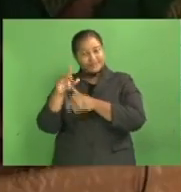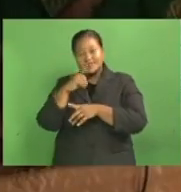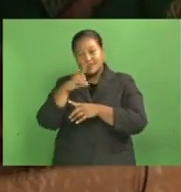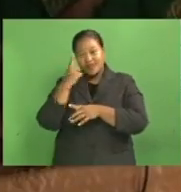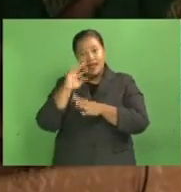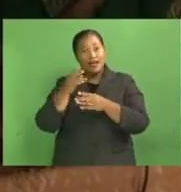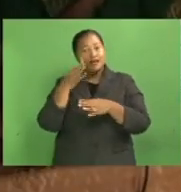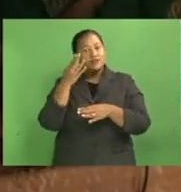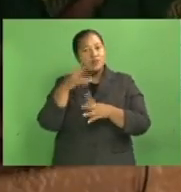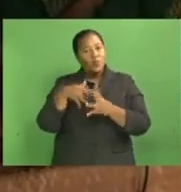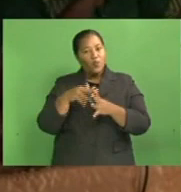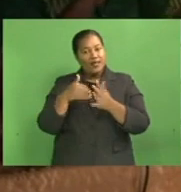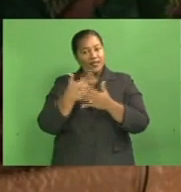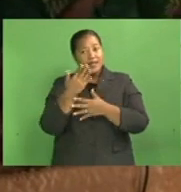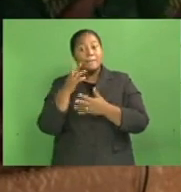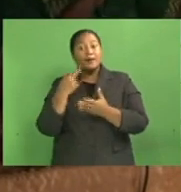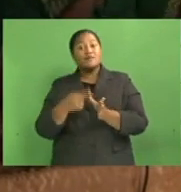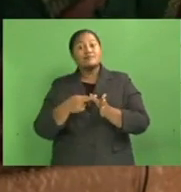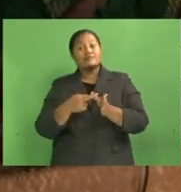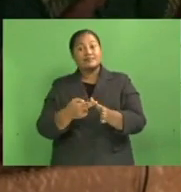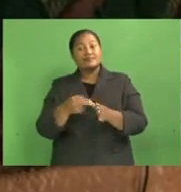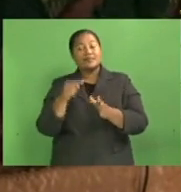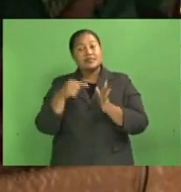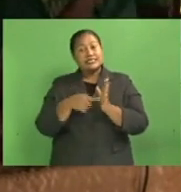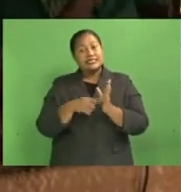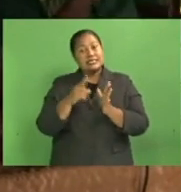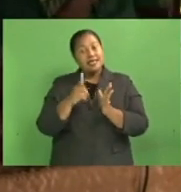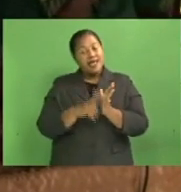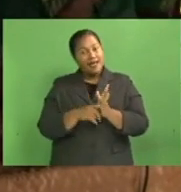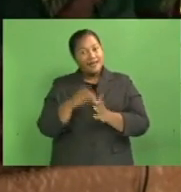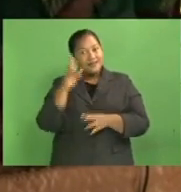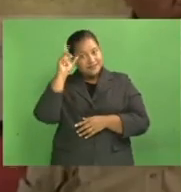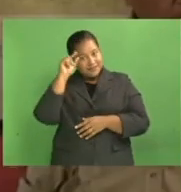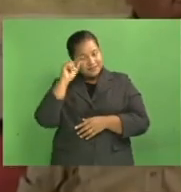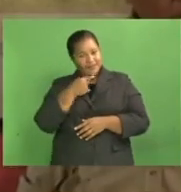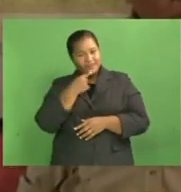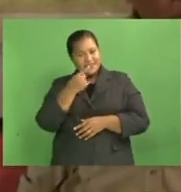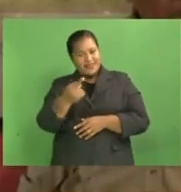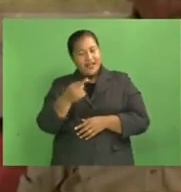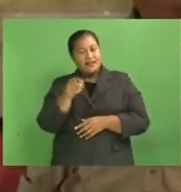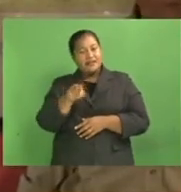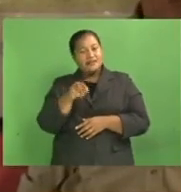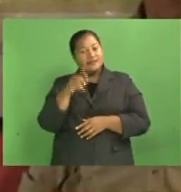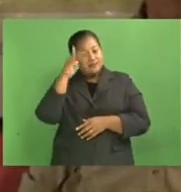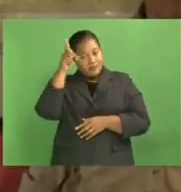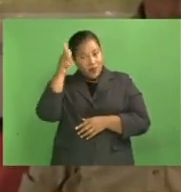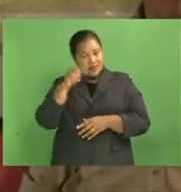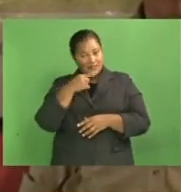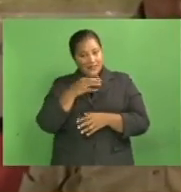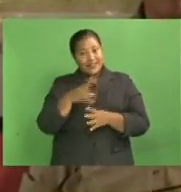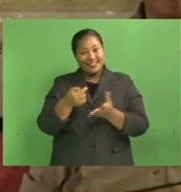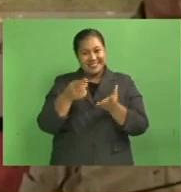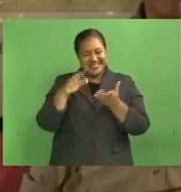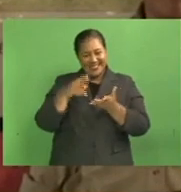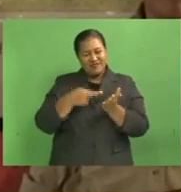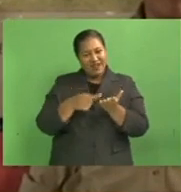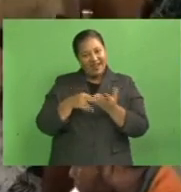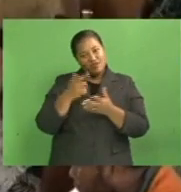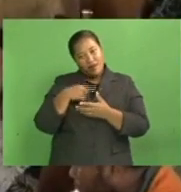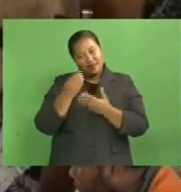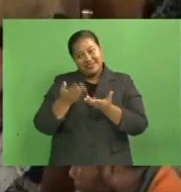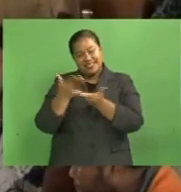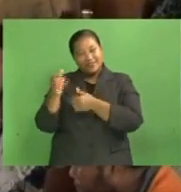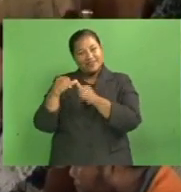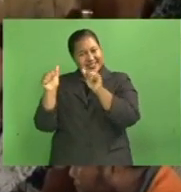In response, TLTB Deputy General Manager Solomon Inata stated the lease premium and rent are charged according to the